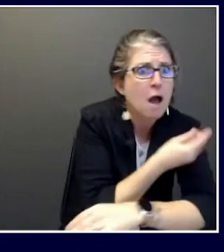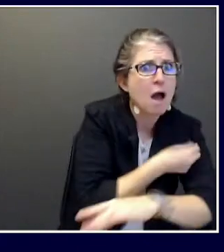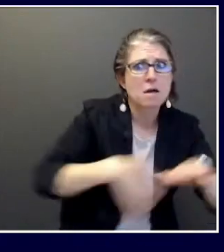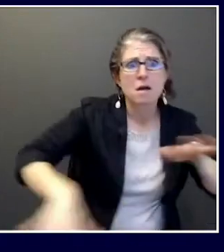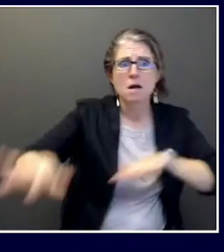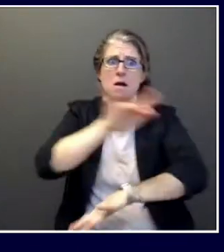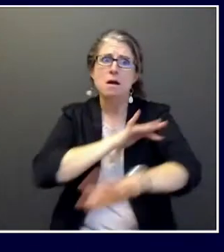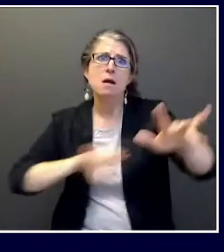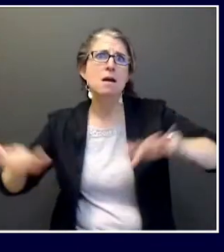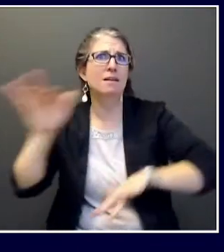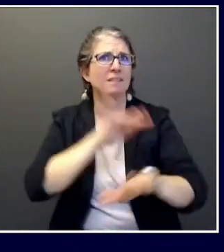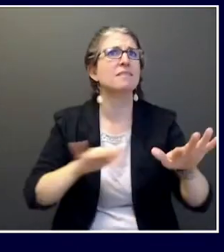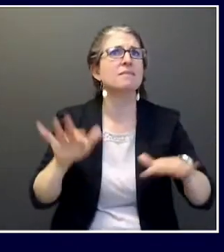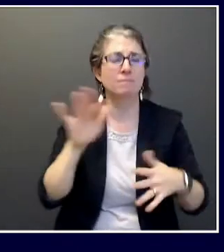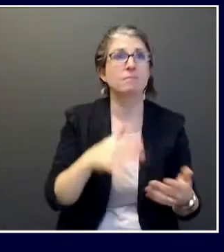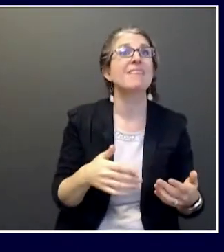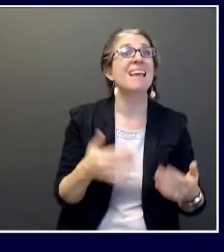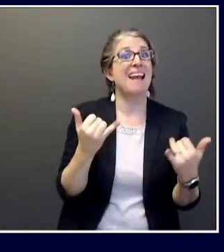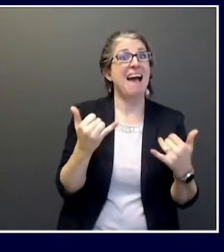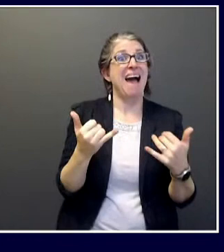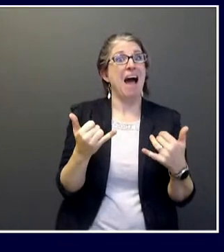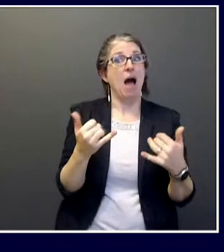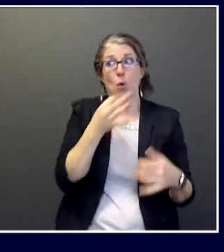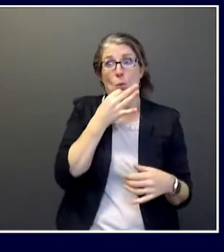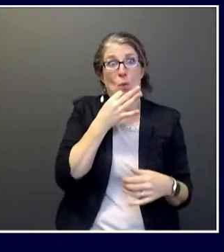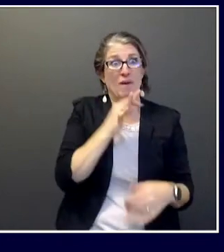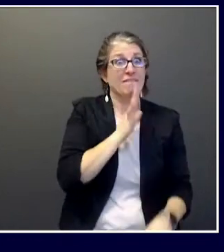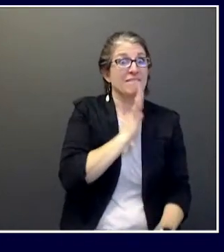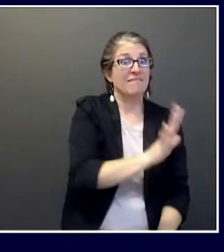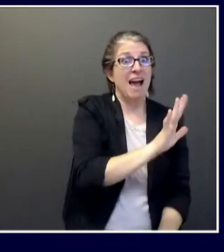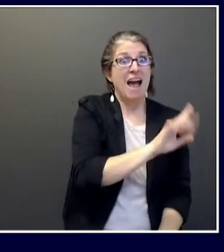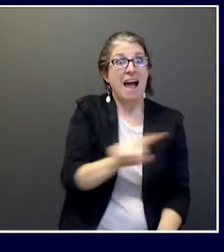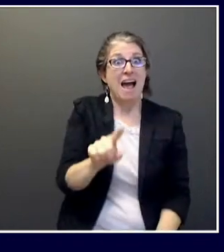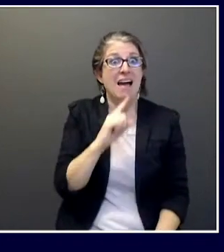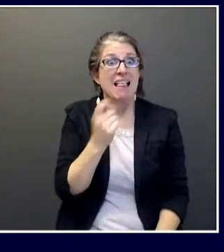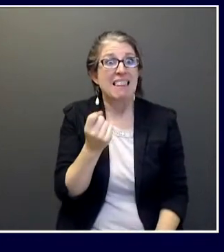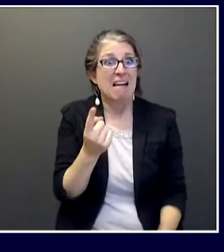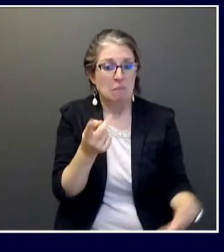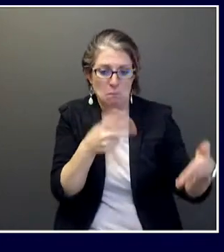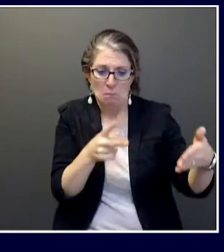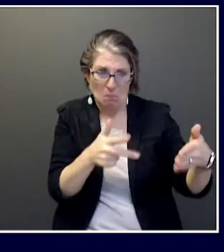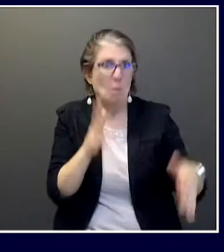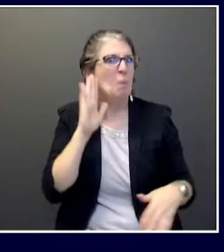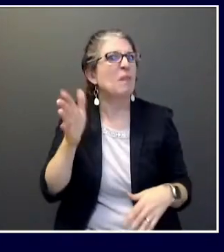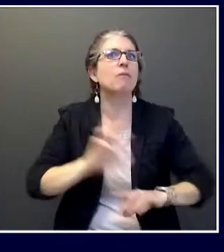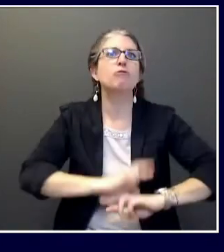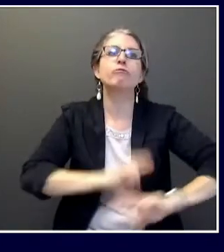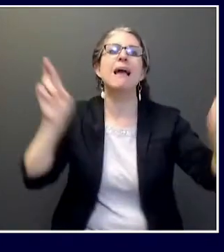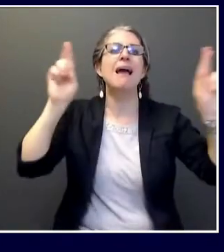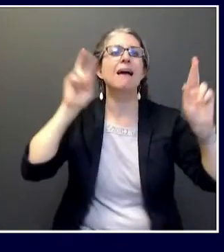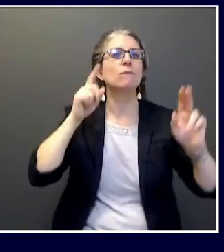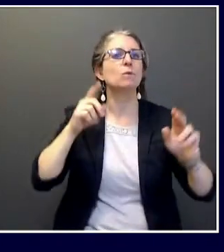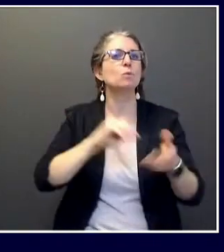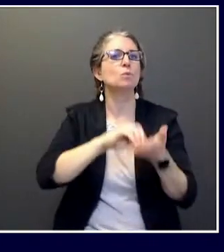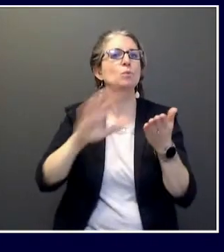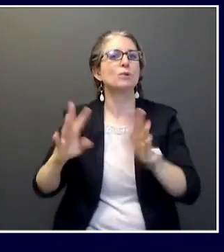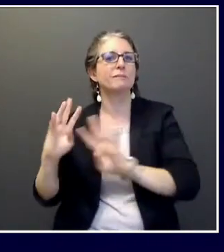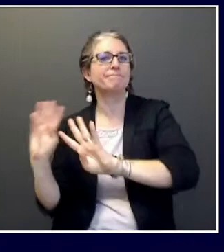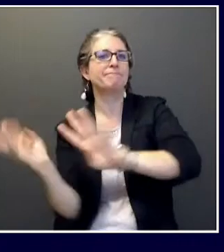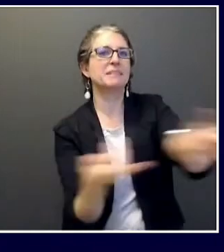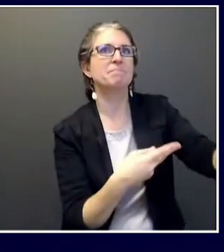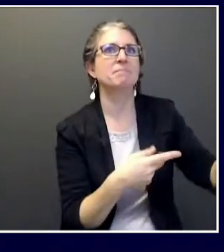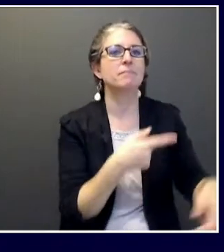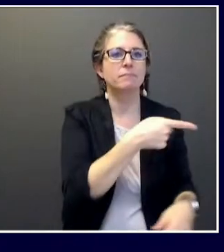next 2 to 3 weeks, we expect to hopefully to get that approval for those vaccine doses for those younger children. We'll be trying